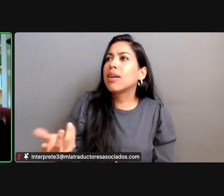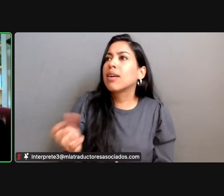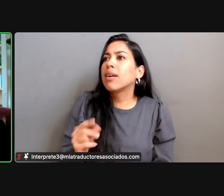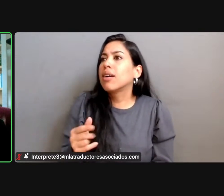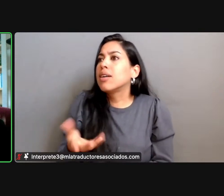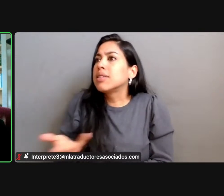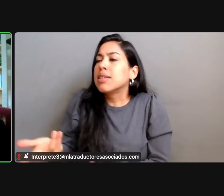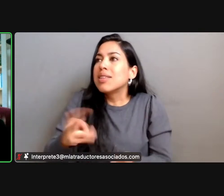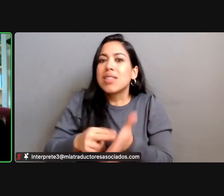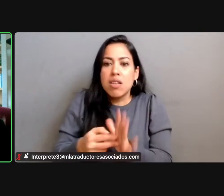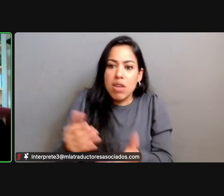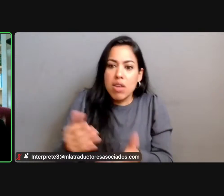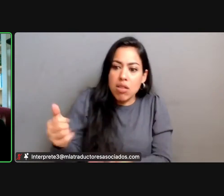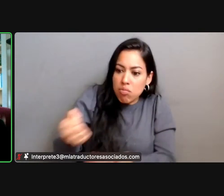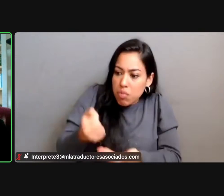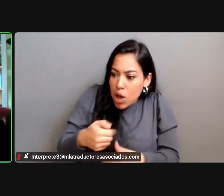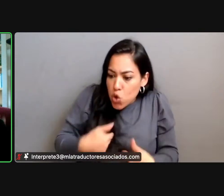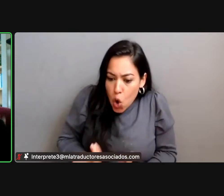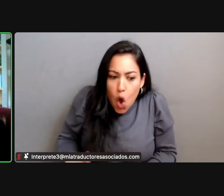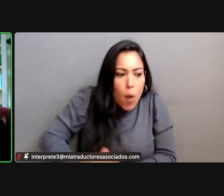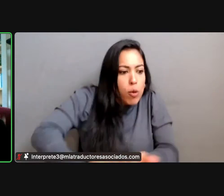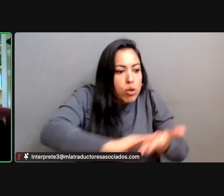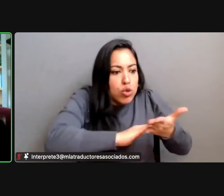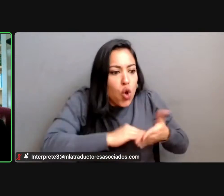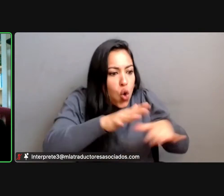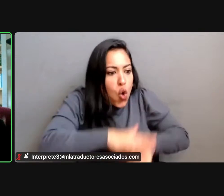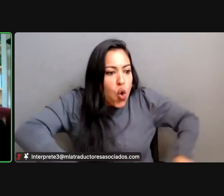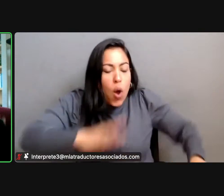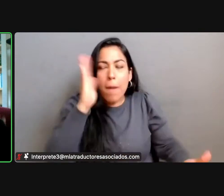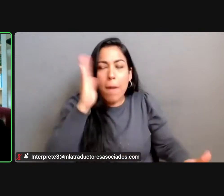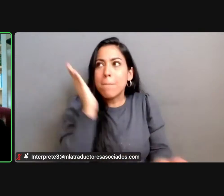to resources that allow them to face